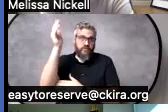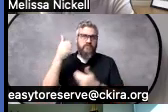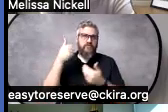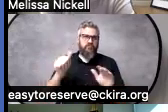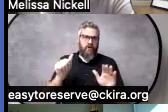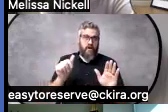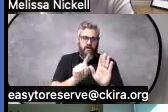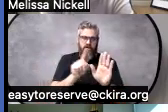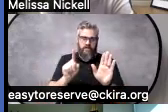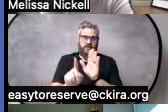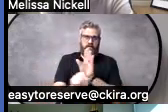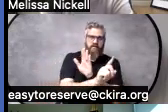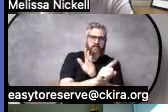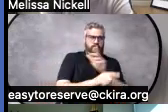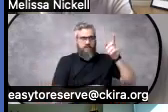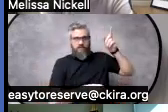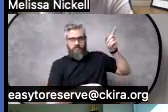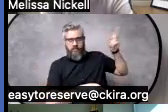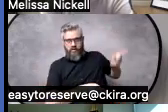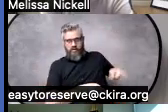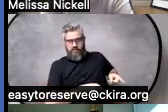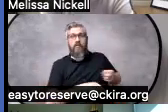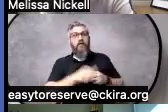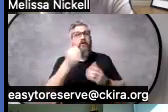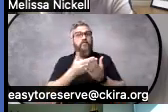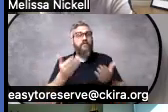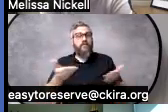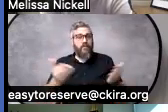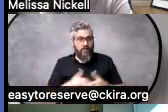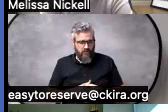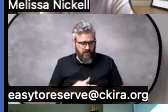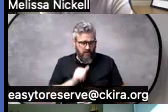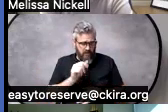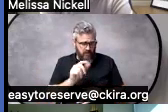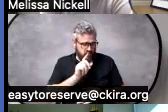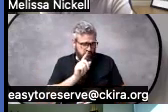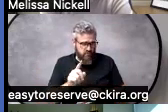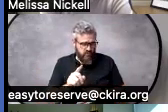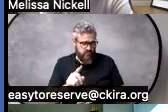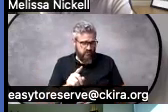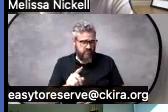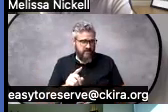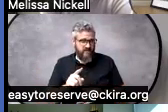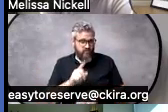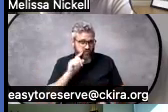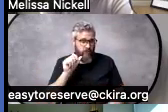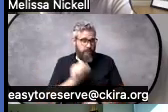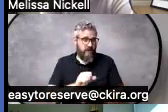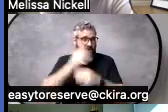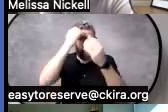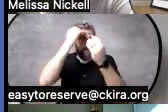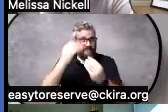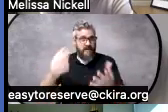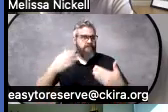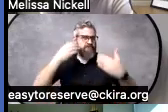posters, talk and point. The other thing I want to say is that I'm not sure if it's like really conveyed or not, but I've been extremely